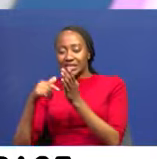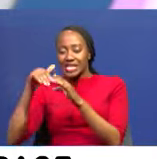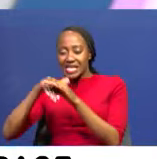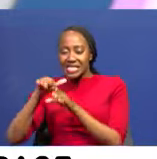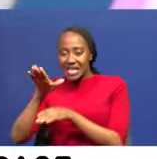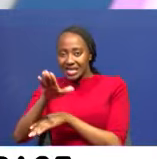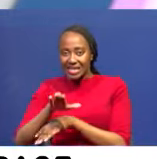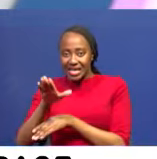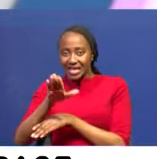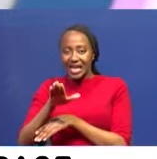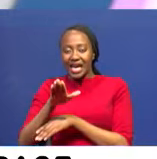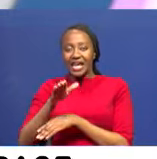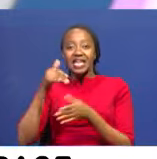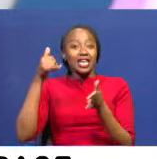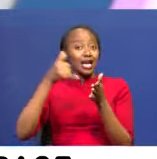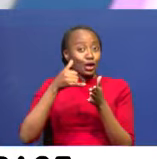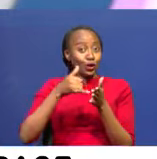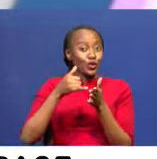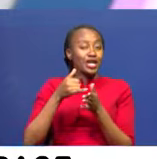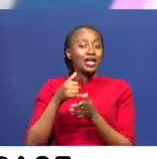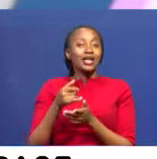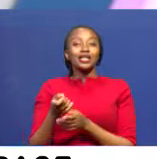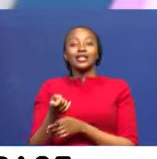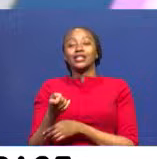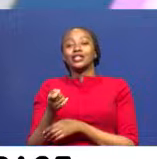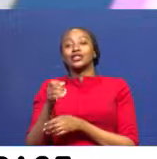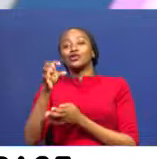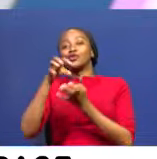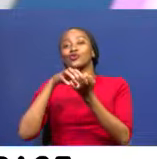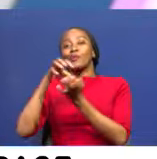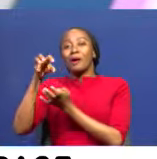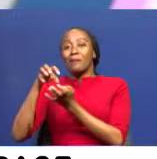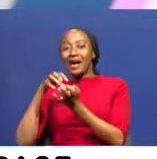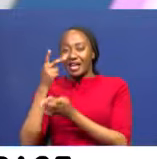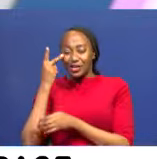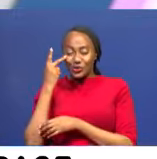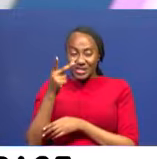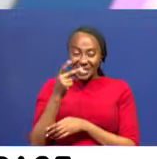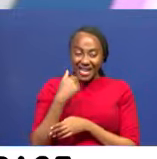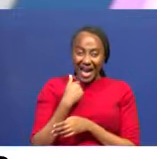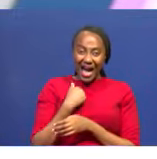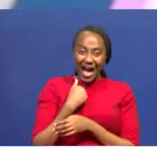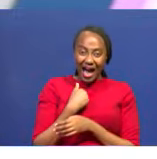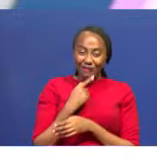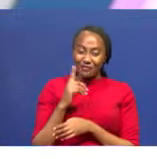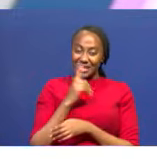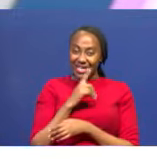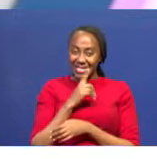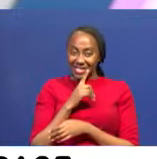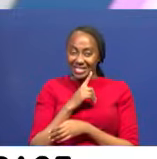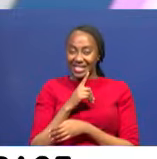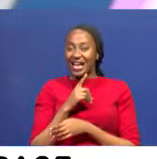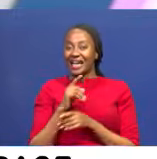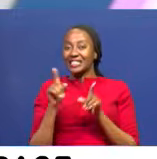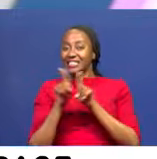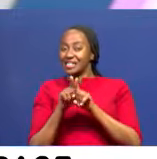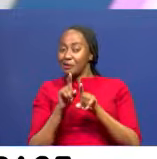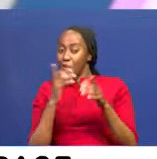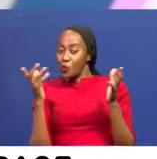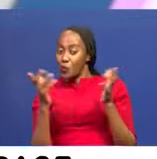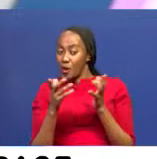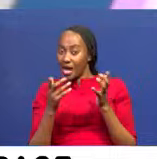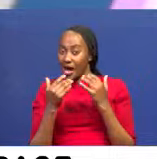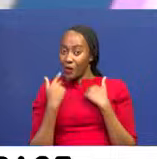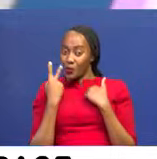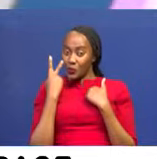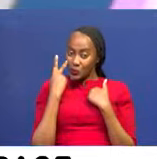including our supermarkets. Because now we have sections in supermarkets that are becoming a risk factor, where we may